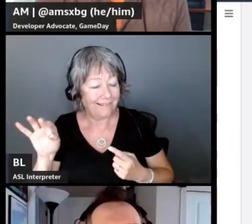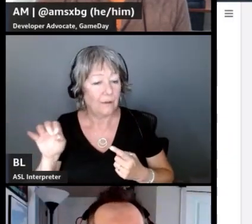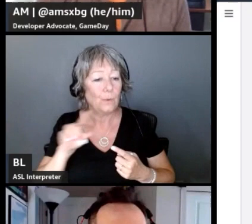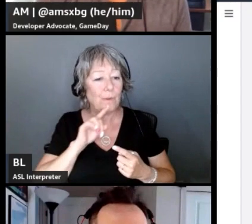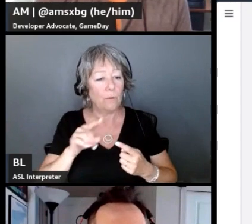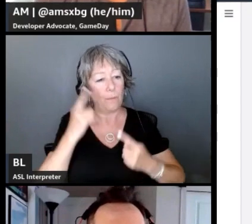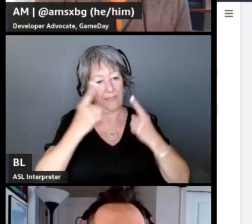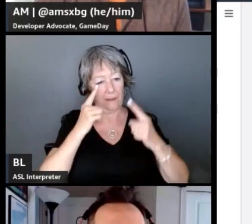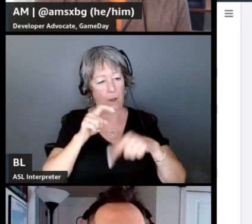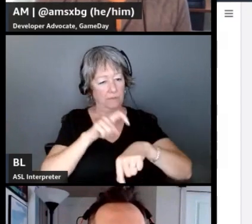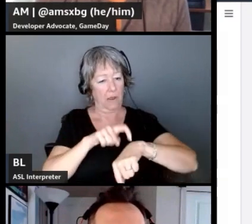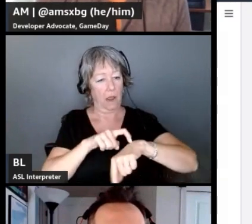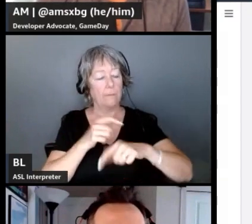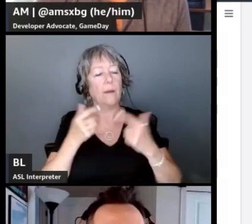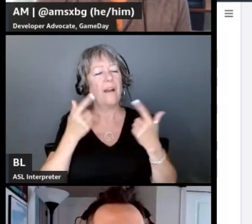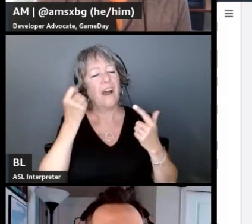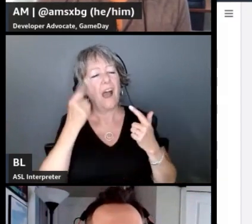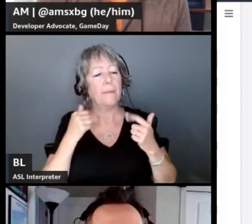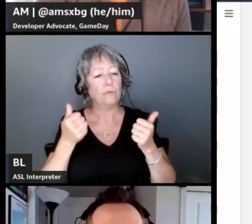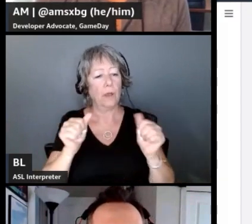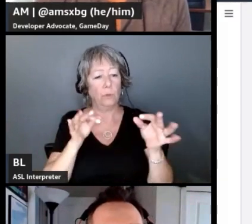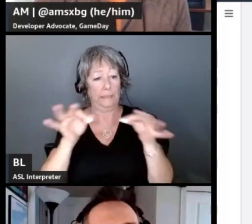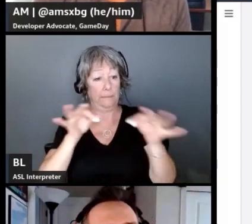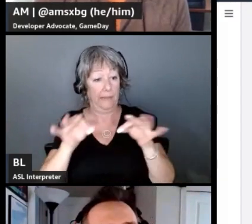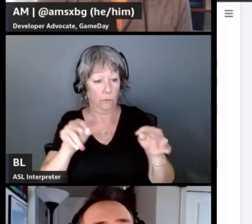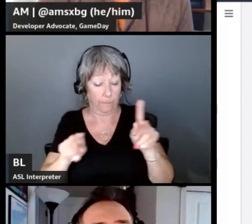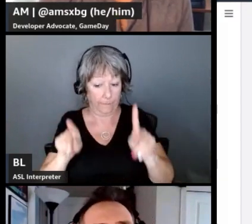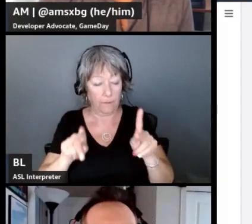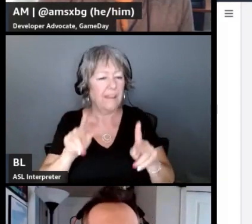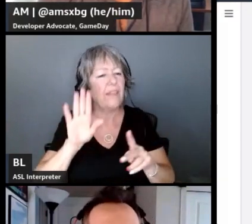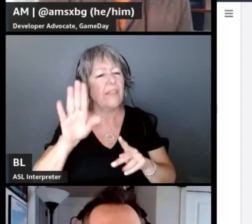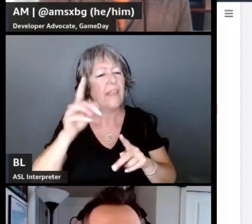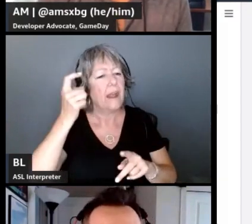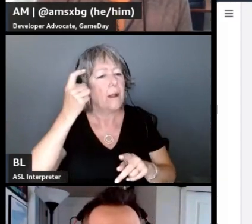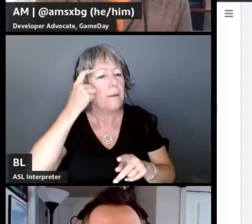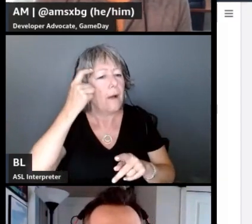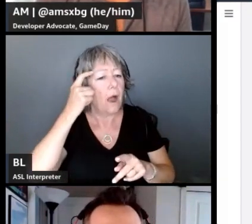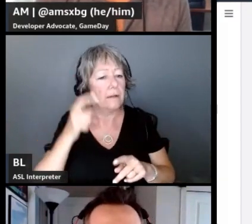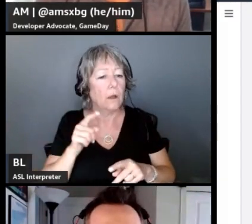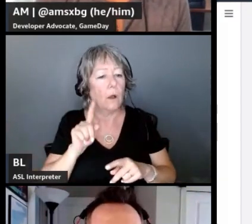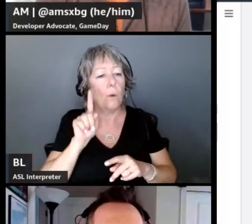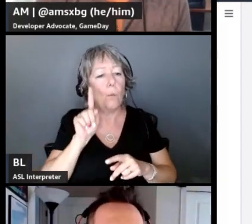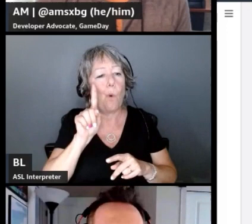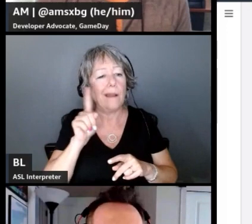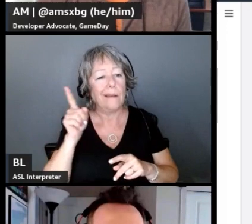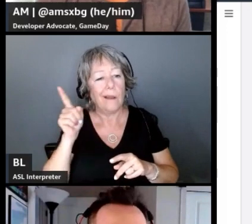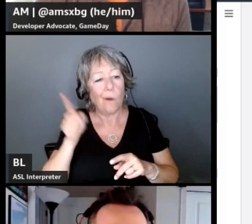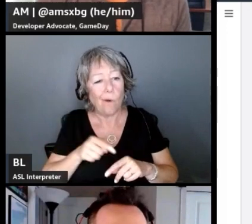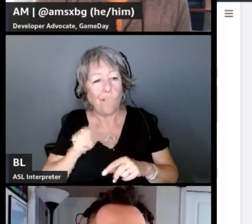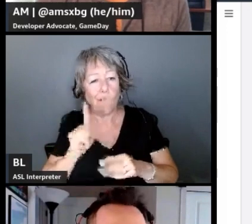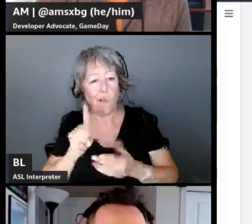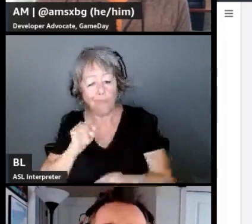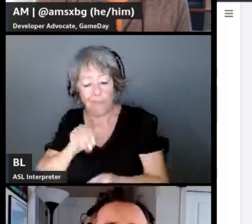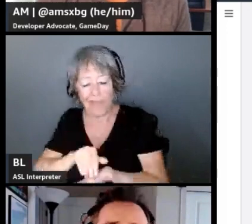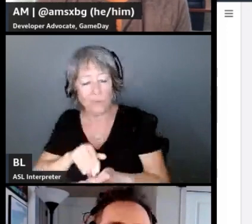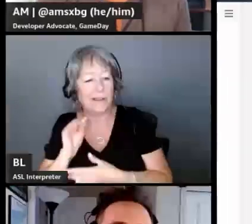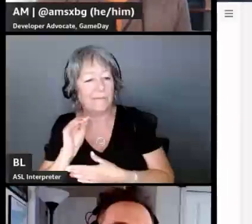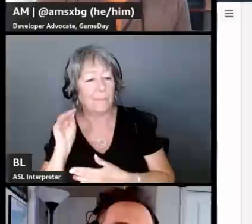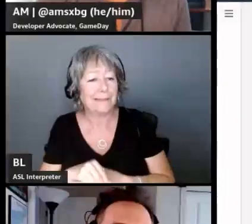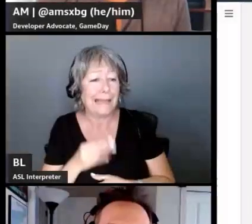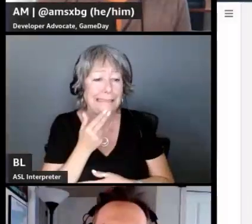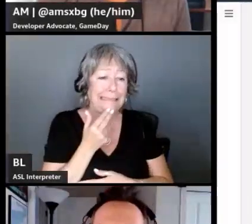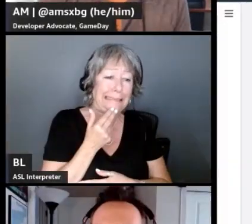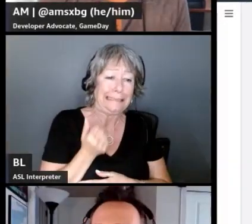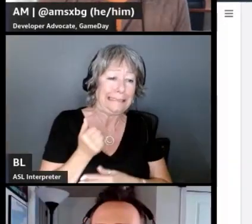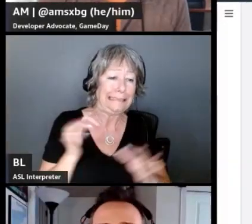whenever I try to explain to people the difference between, in their mind, it's 1,000th of a percent. Like that's nothing. Right. That doesn't seem like a lot. But then when